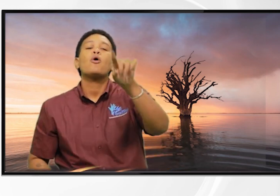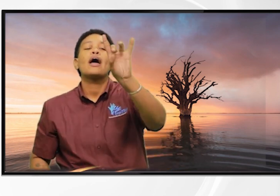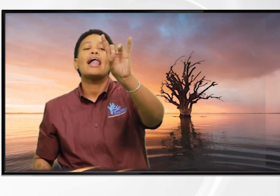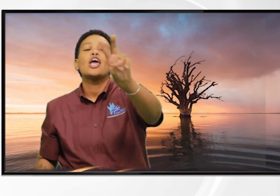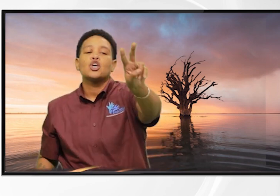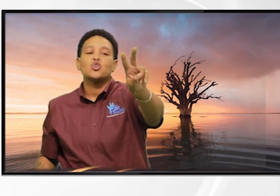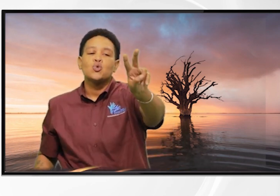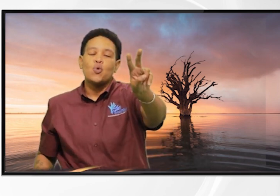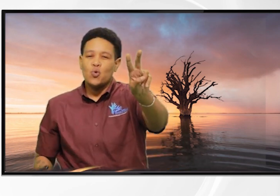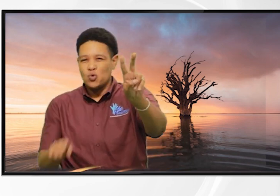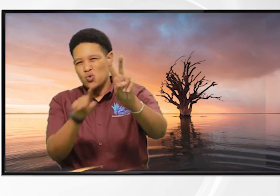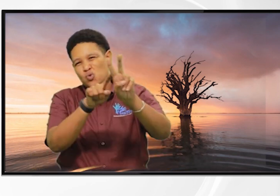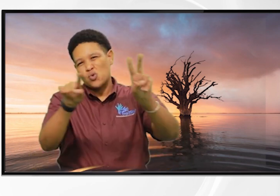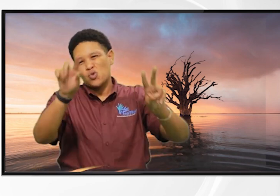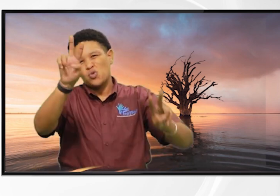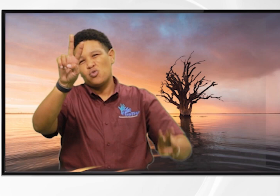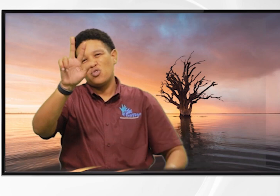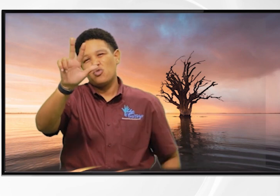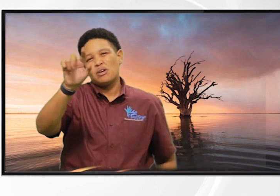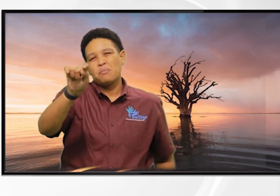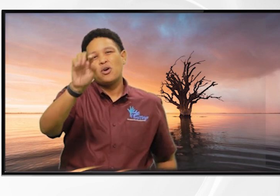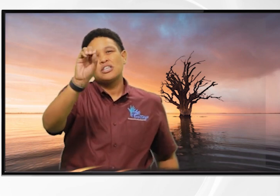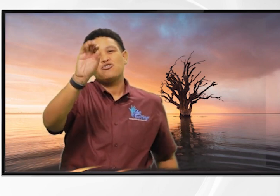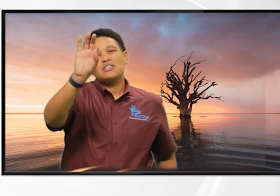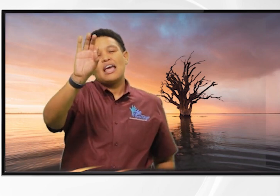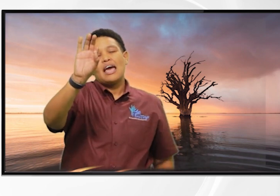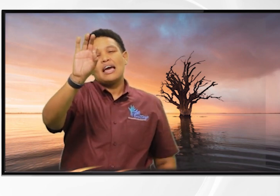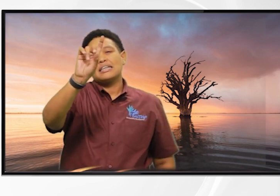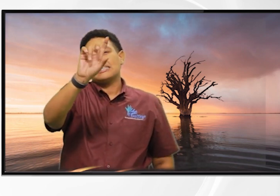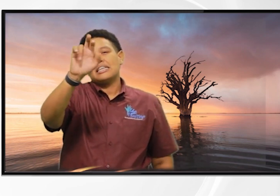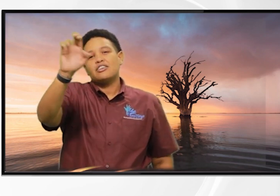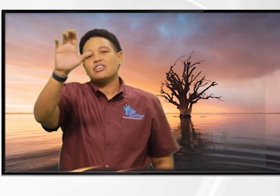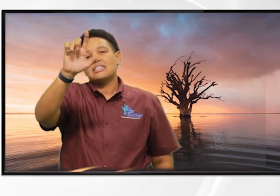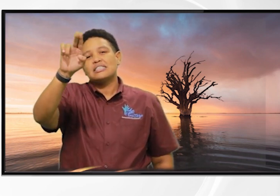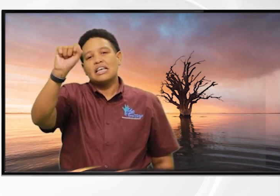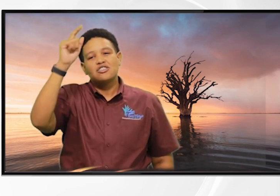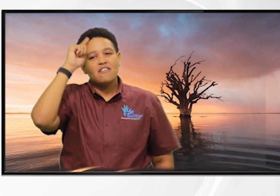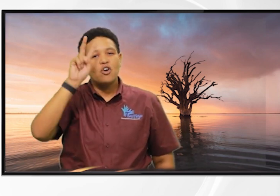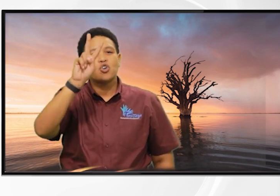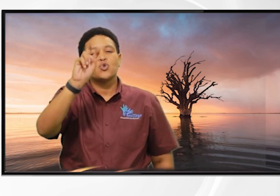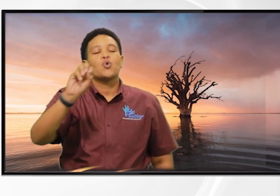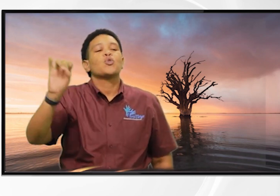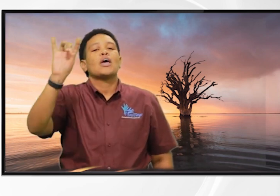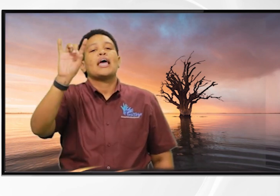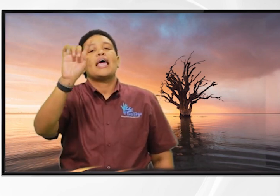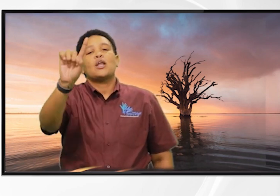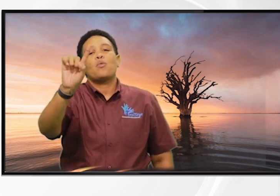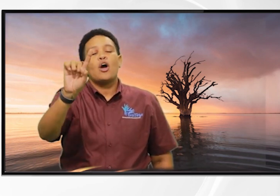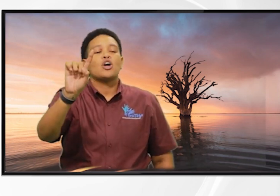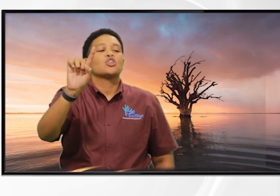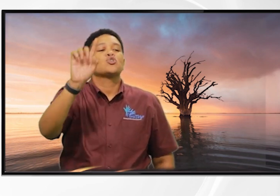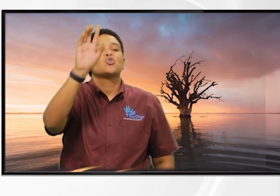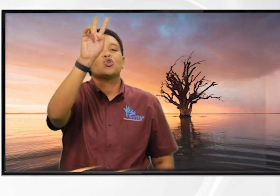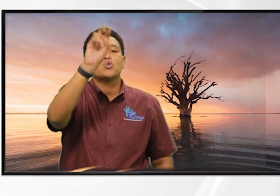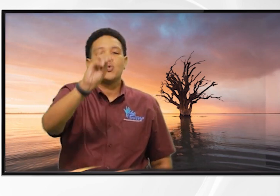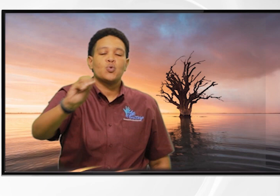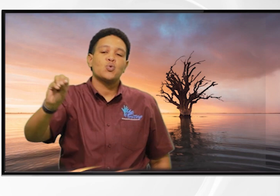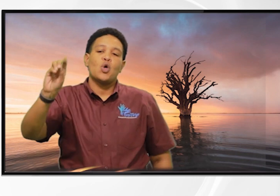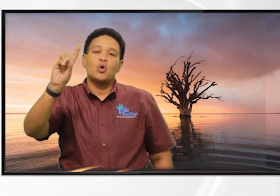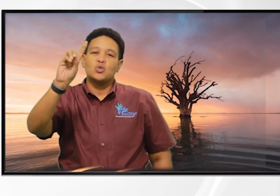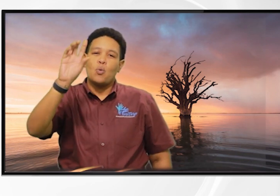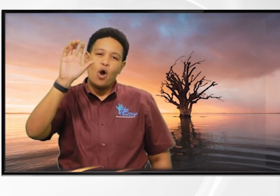0.82 to 3.09 degrees Celsius for 2081 to